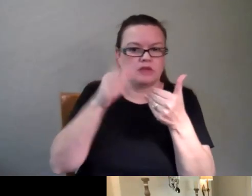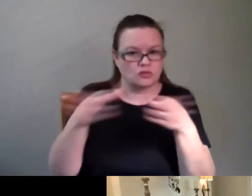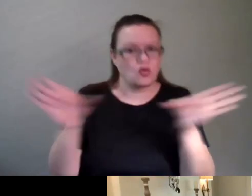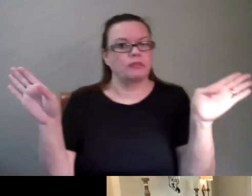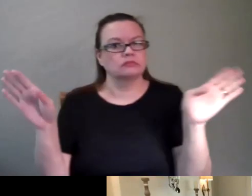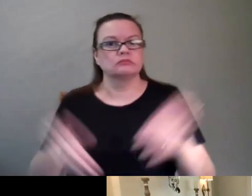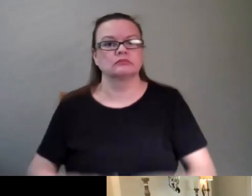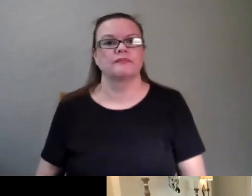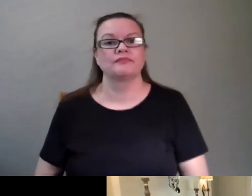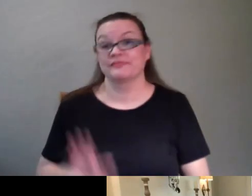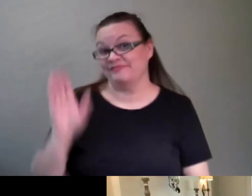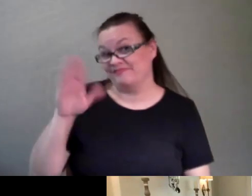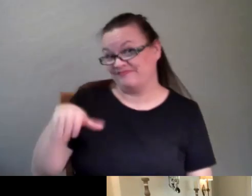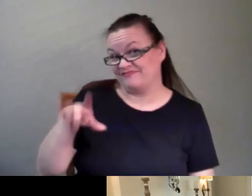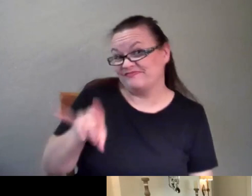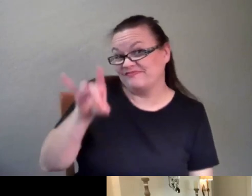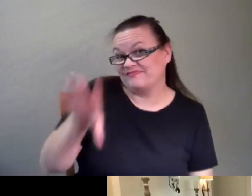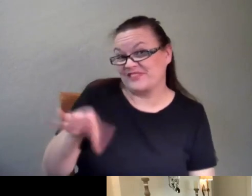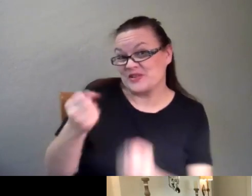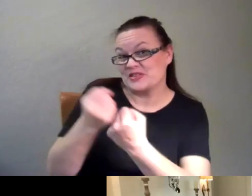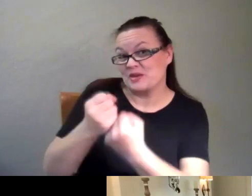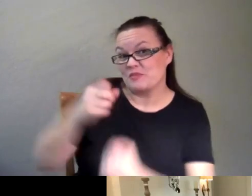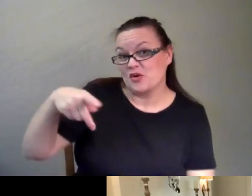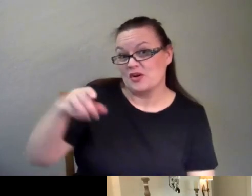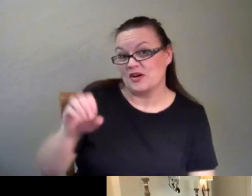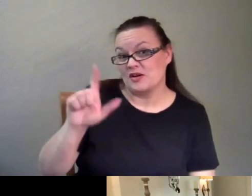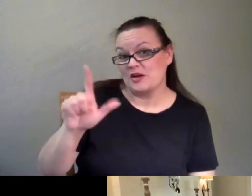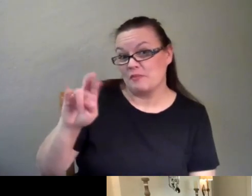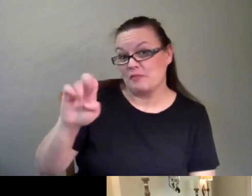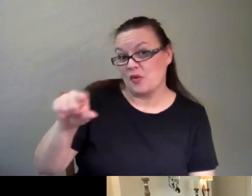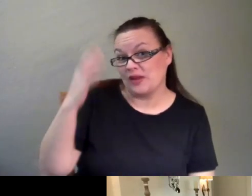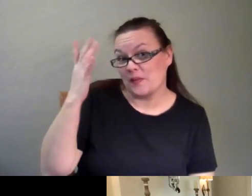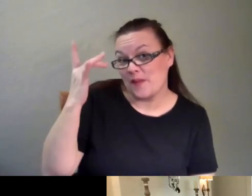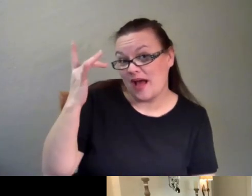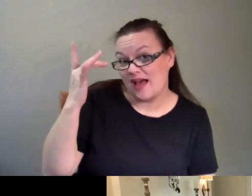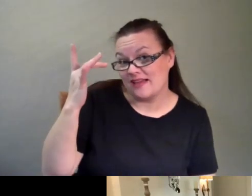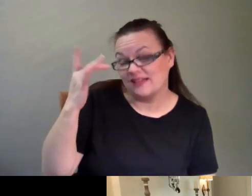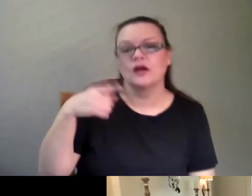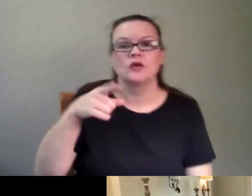polling. One of the things I love about polling, particularly if